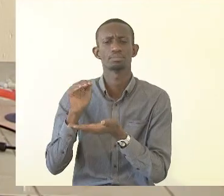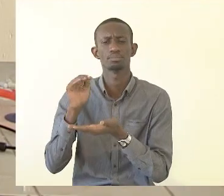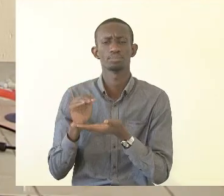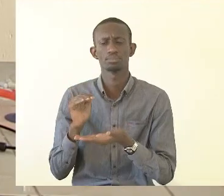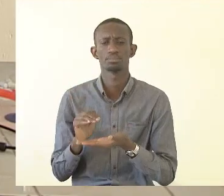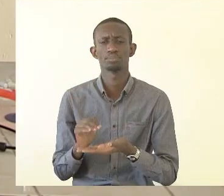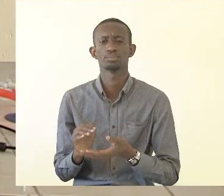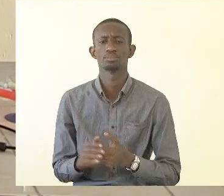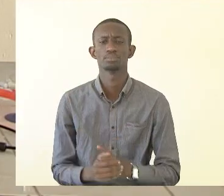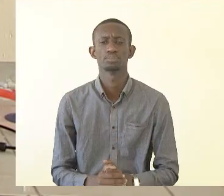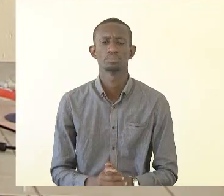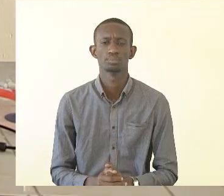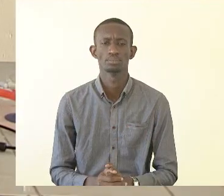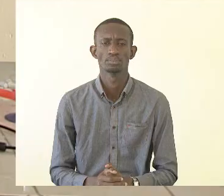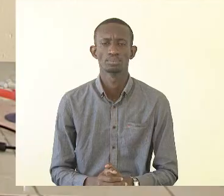reaction.